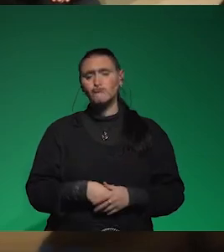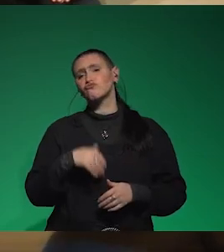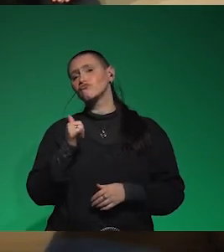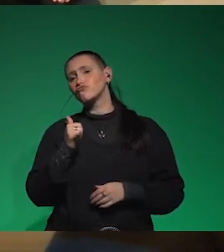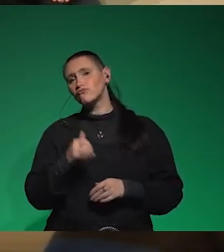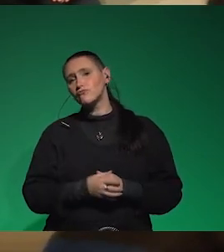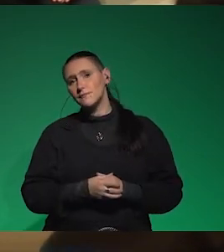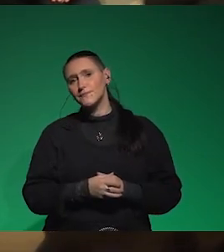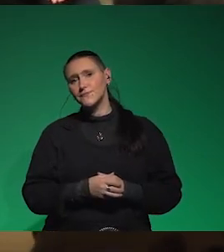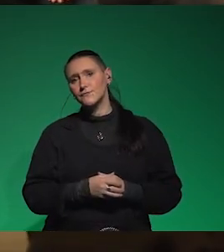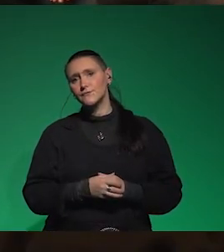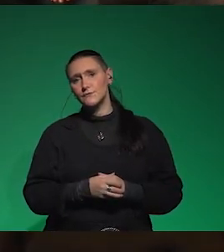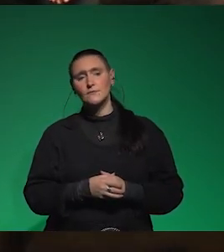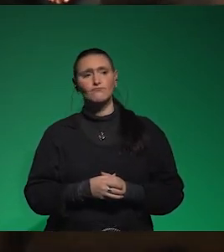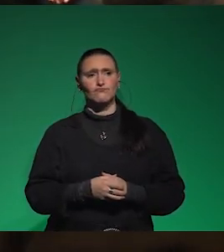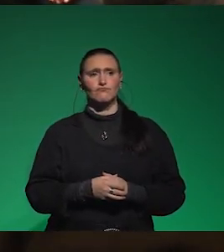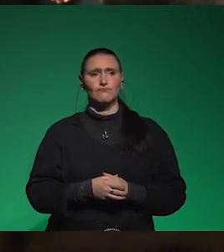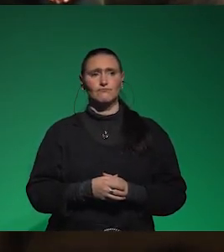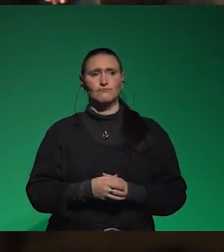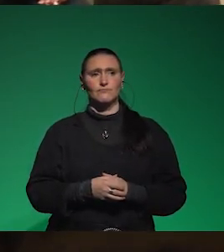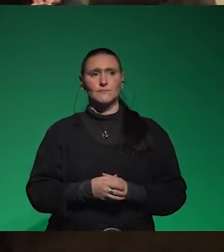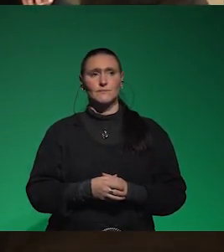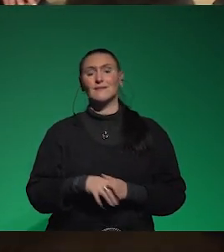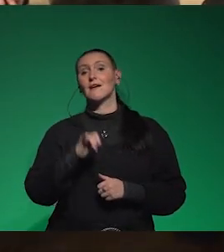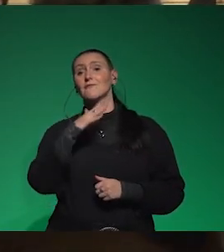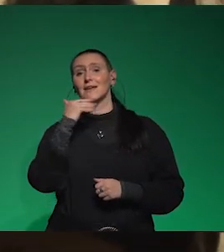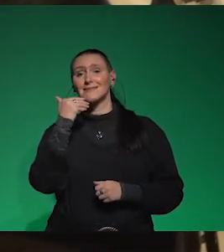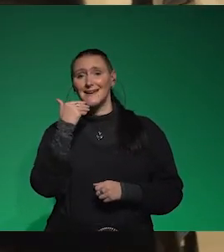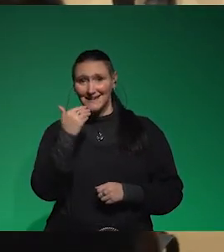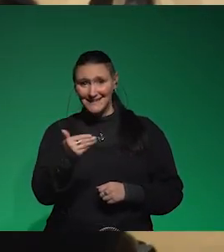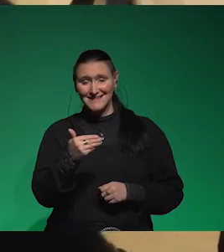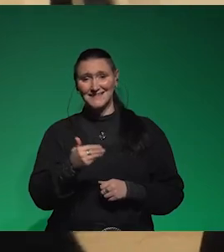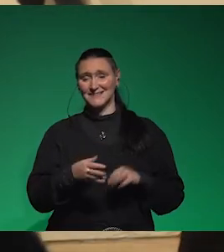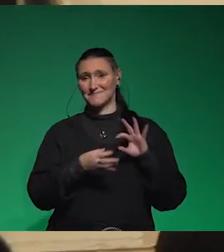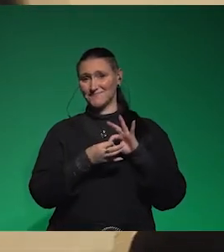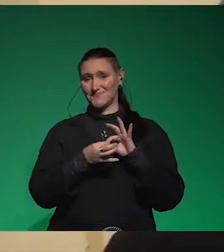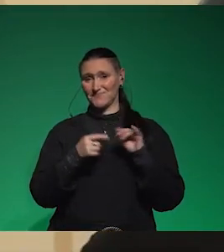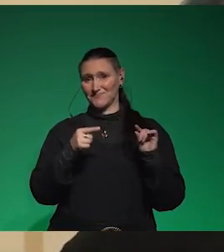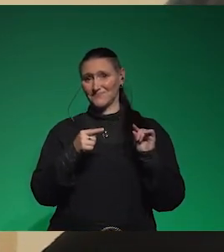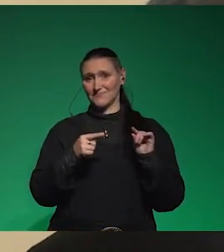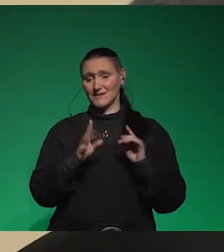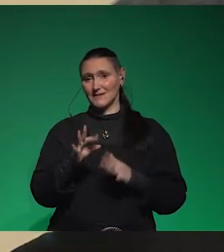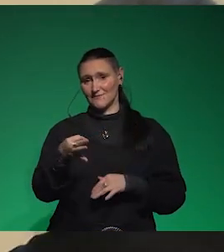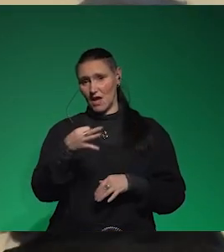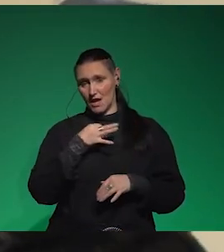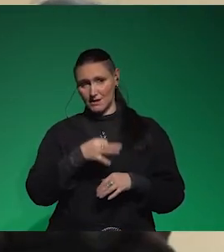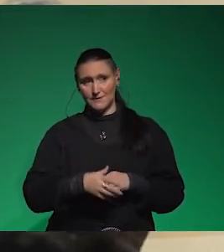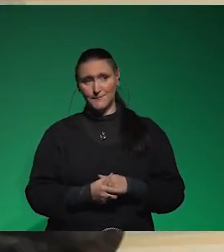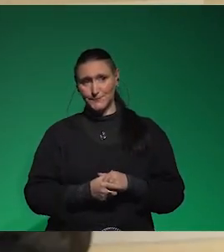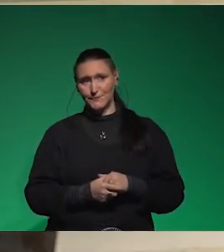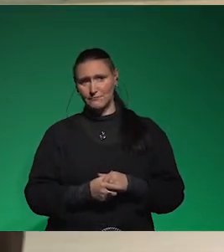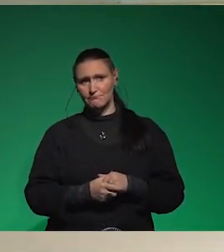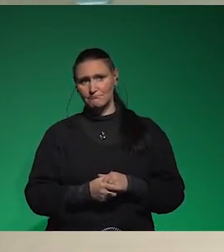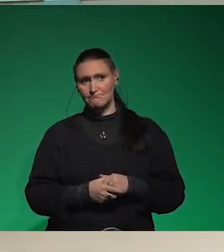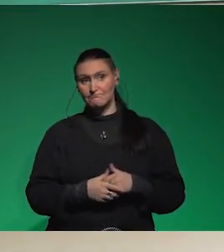gain from this experience, this art-science interaction. Well, we are just at the beginning, to start. But one thing